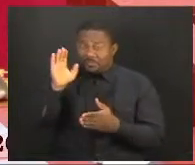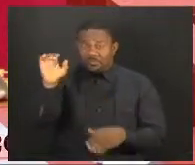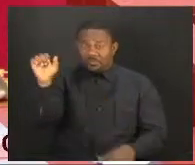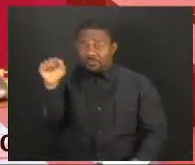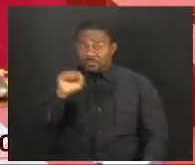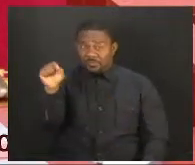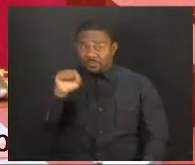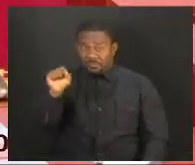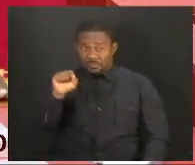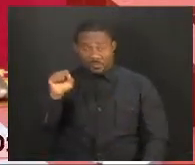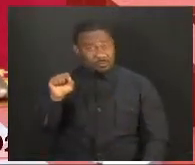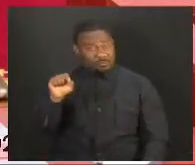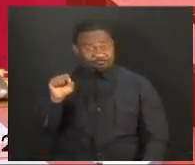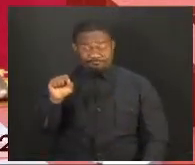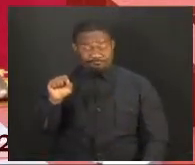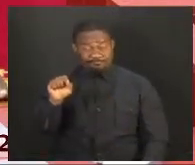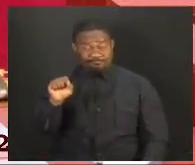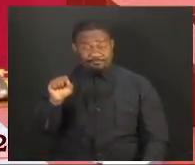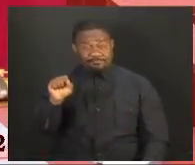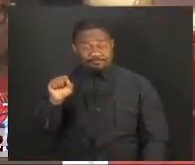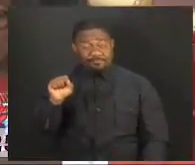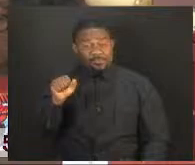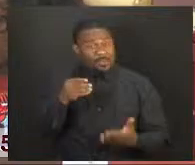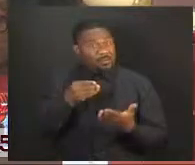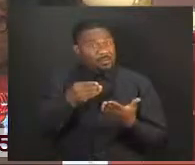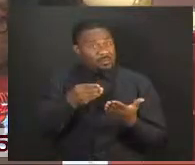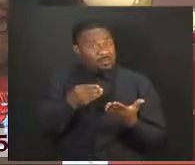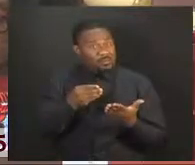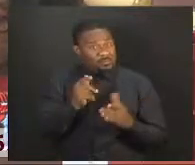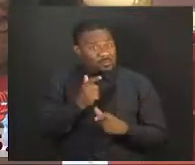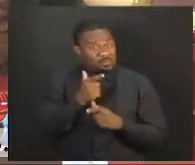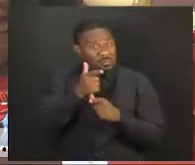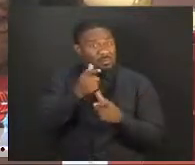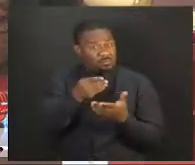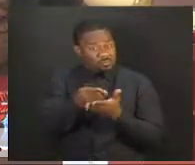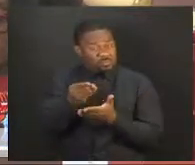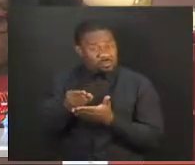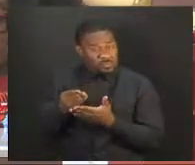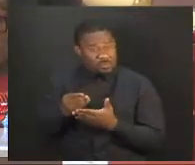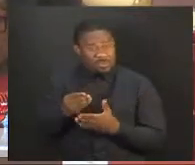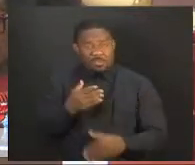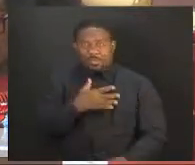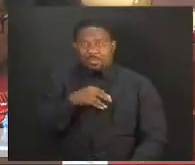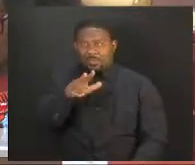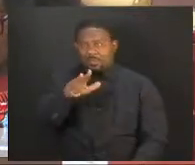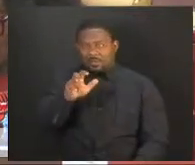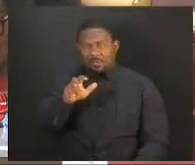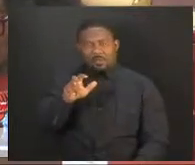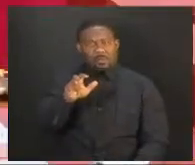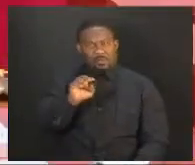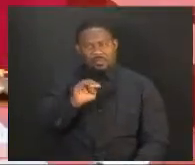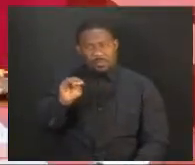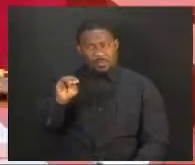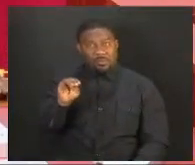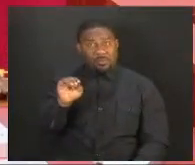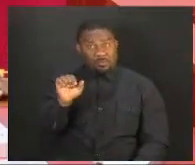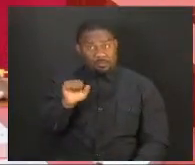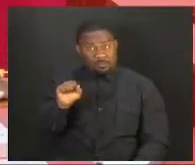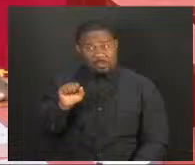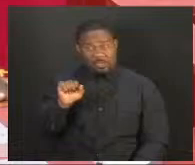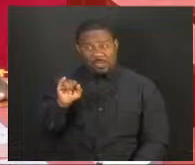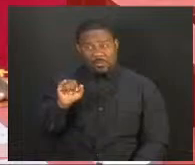US in undisbursed loans and about $300 million in outstanding interim payment certificates,